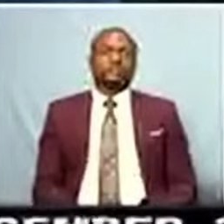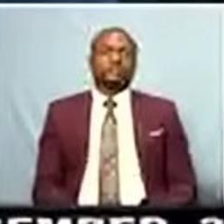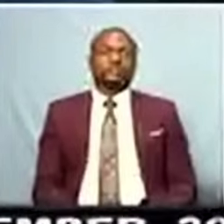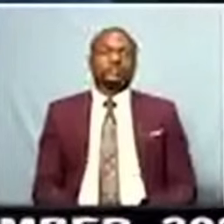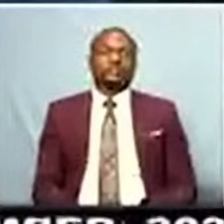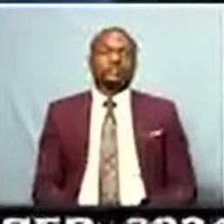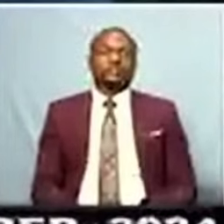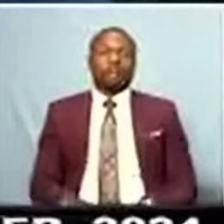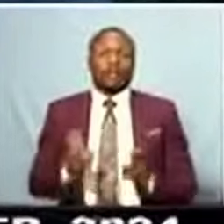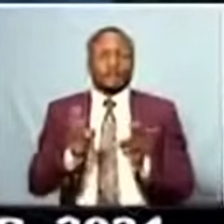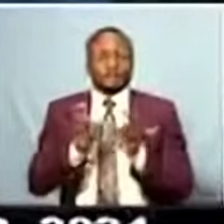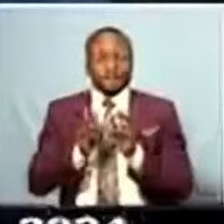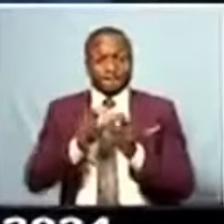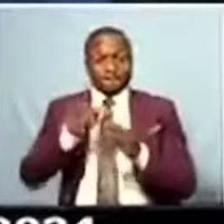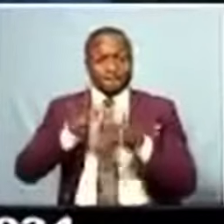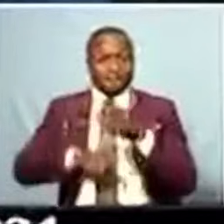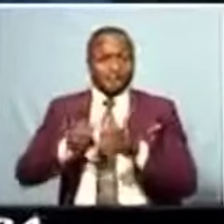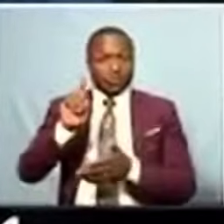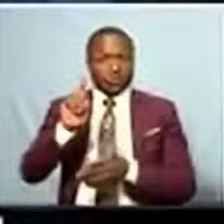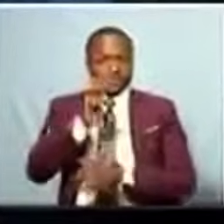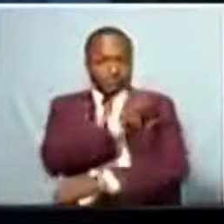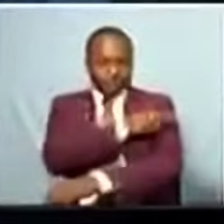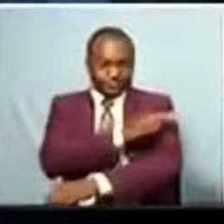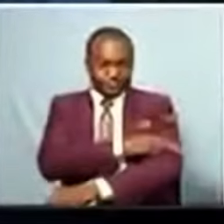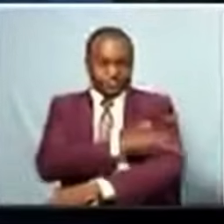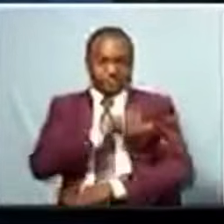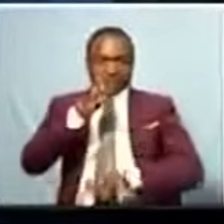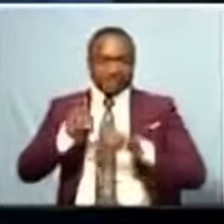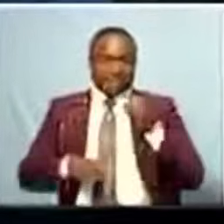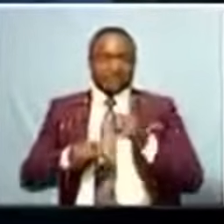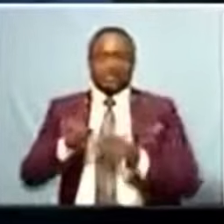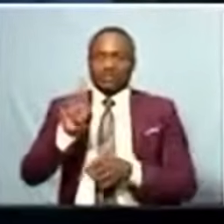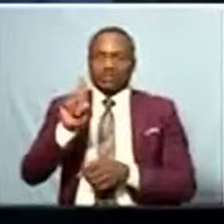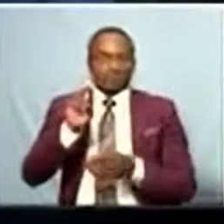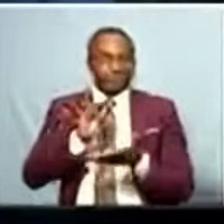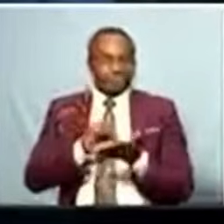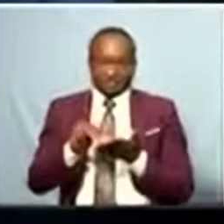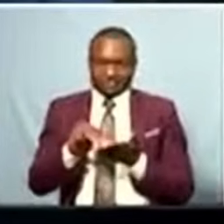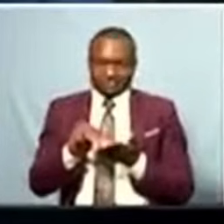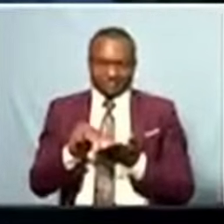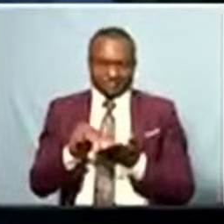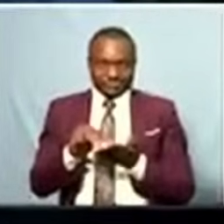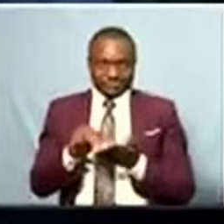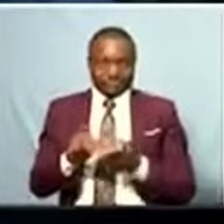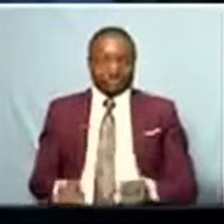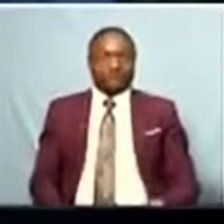this contract sum of one hospital can't be 1 million.